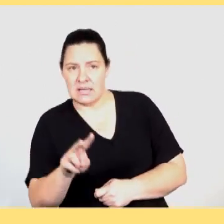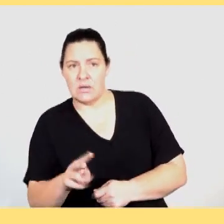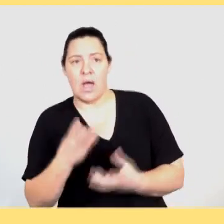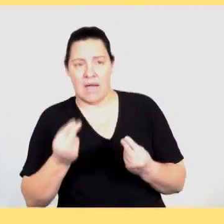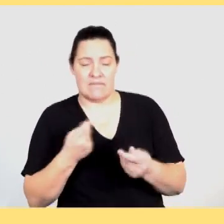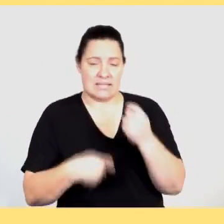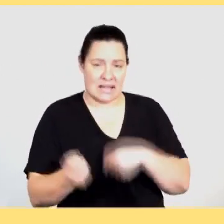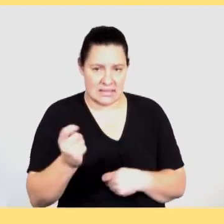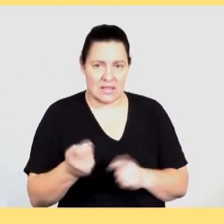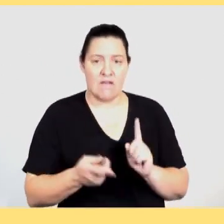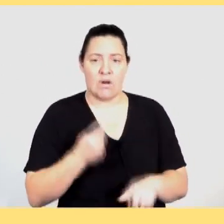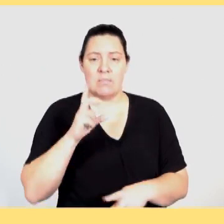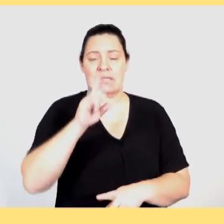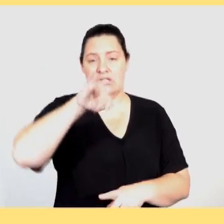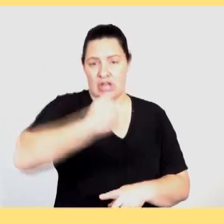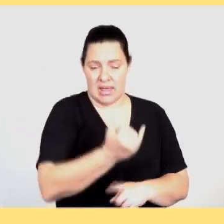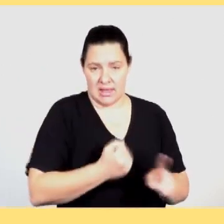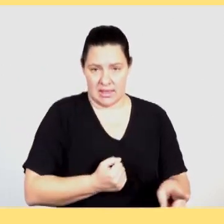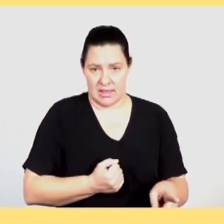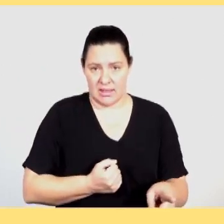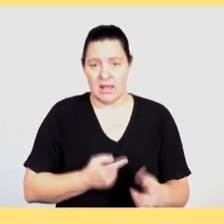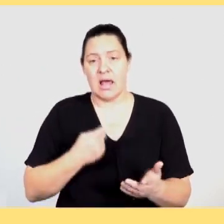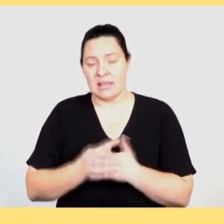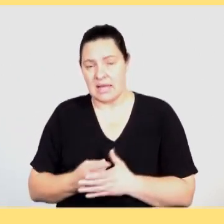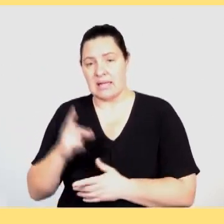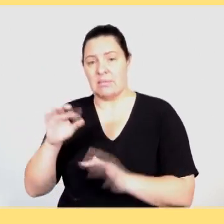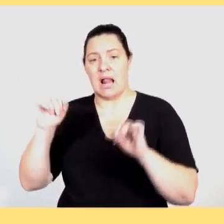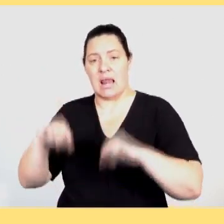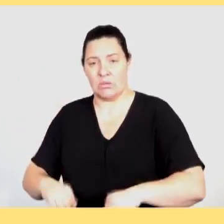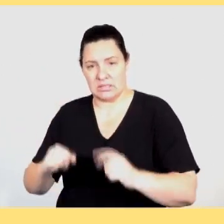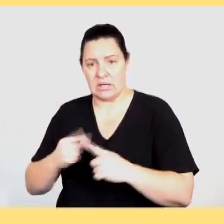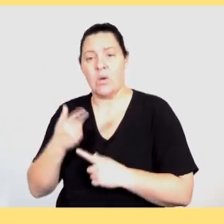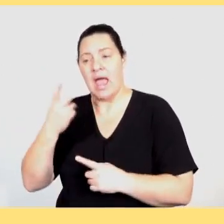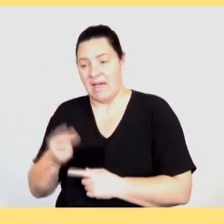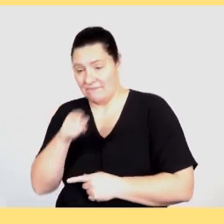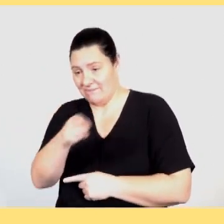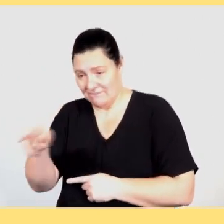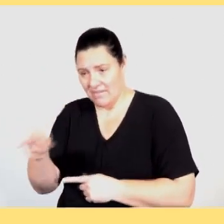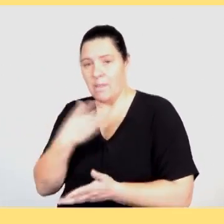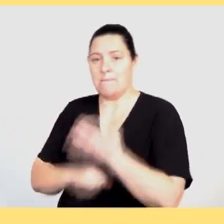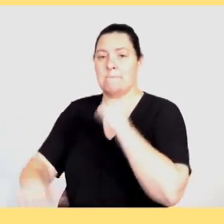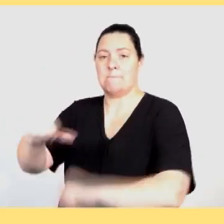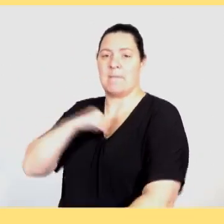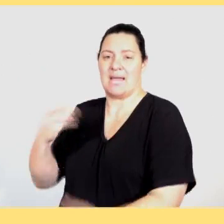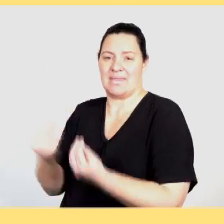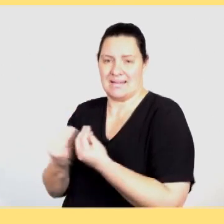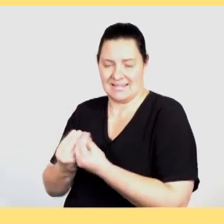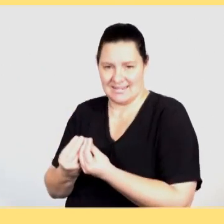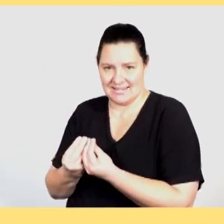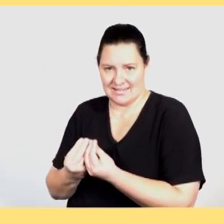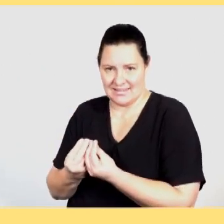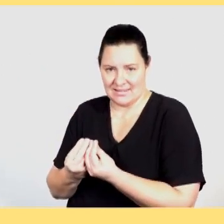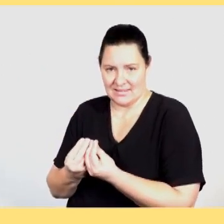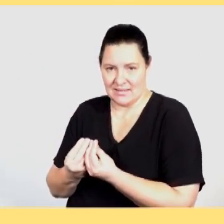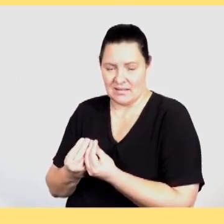see here we have sales from the DJ. And then debtors allowances, so we have debtors now that have